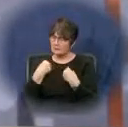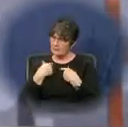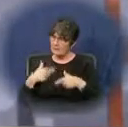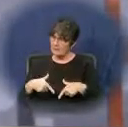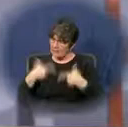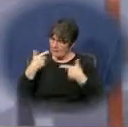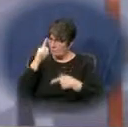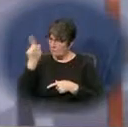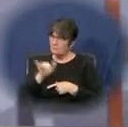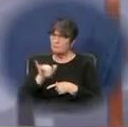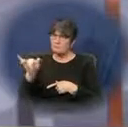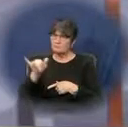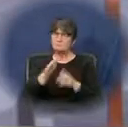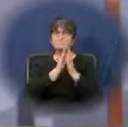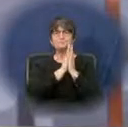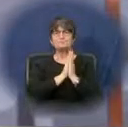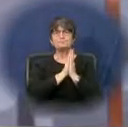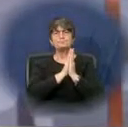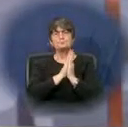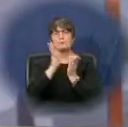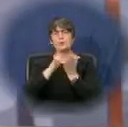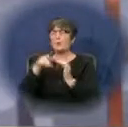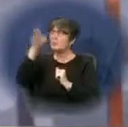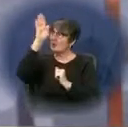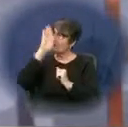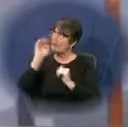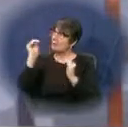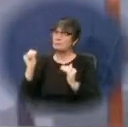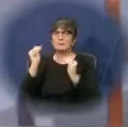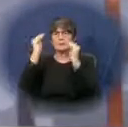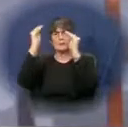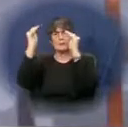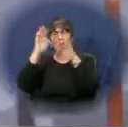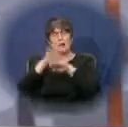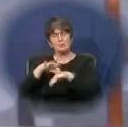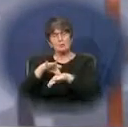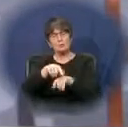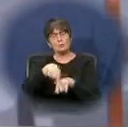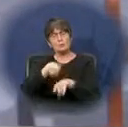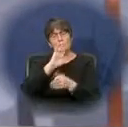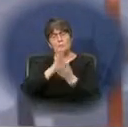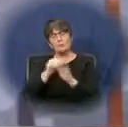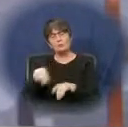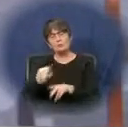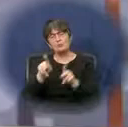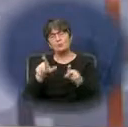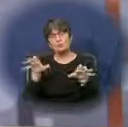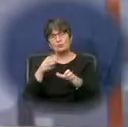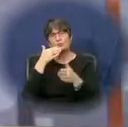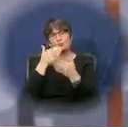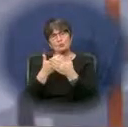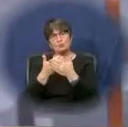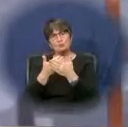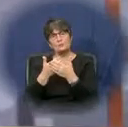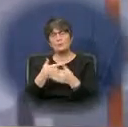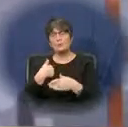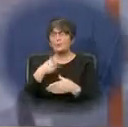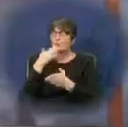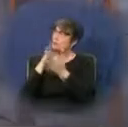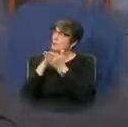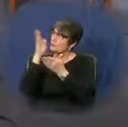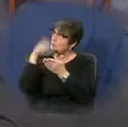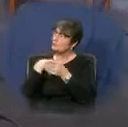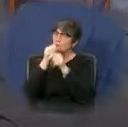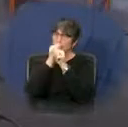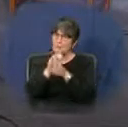life everlasting. Amen. Glory to God in the highest, and on earth peace to people of goodwill. We praise you,